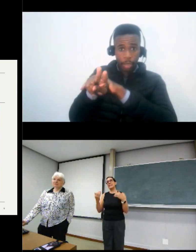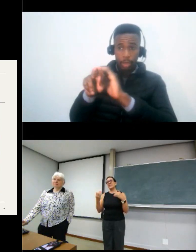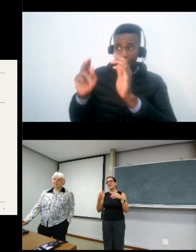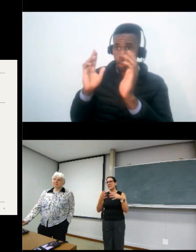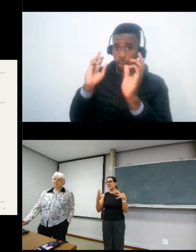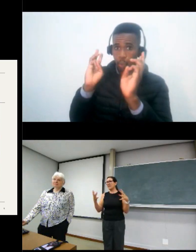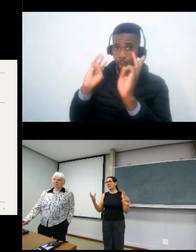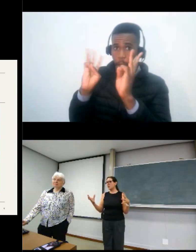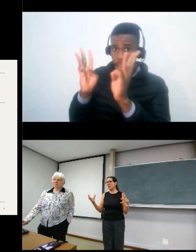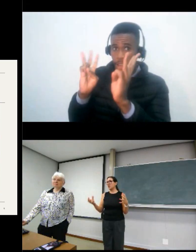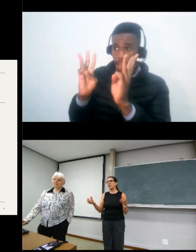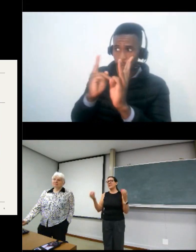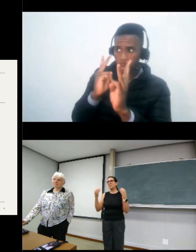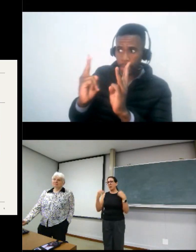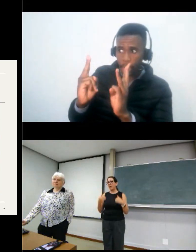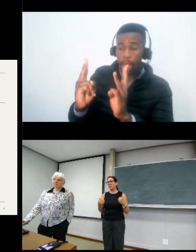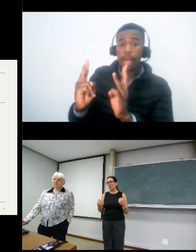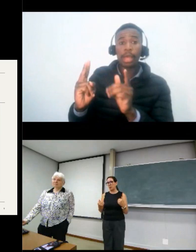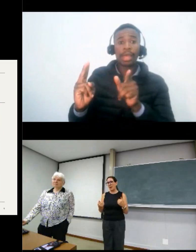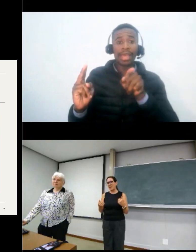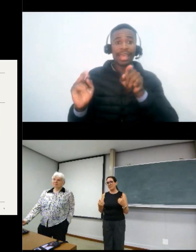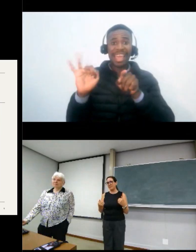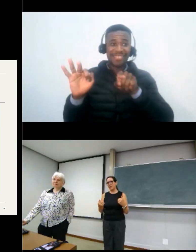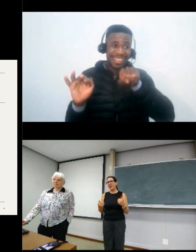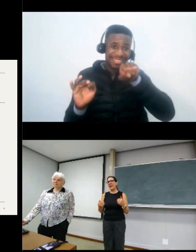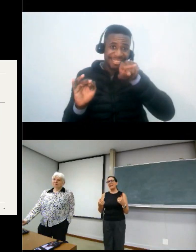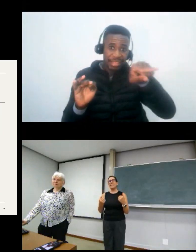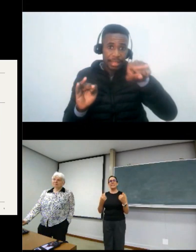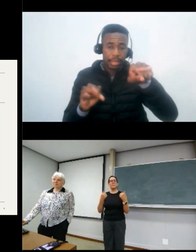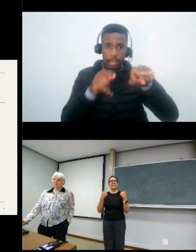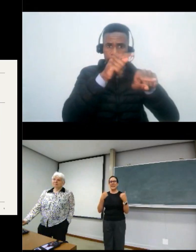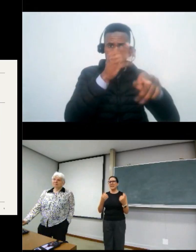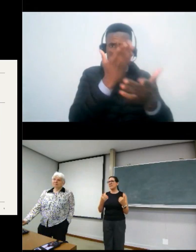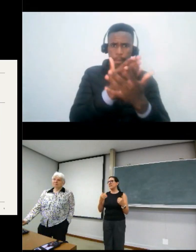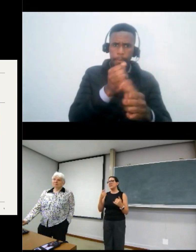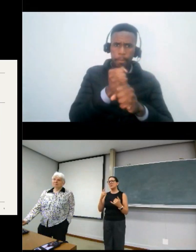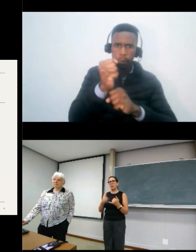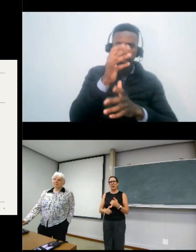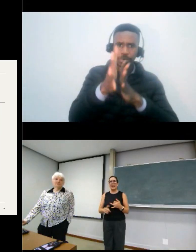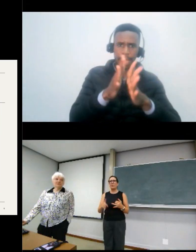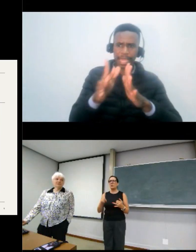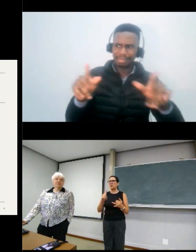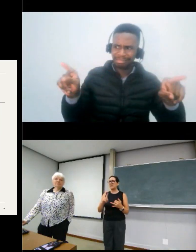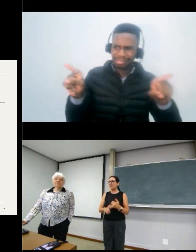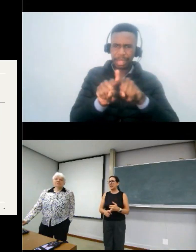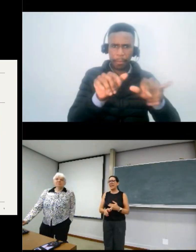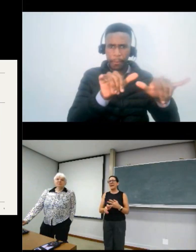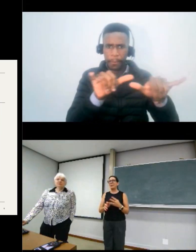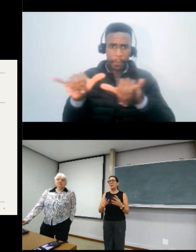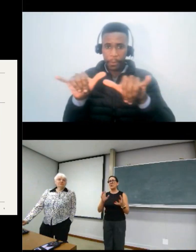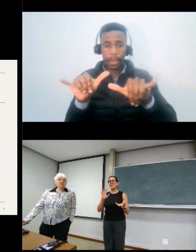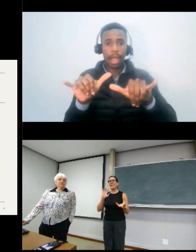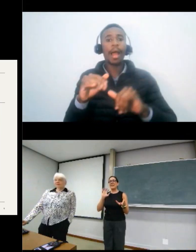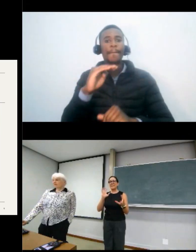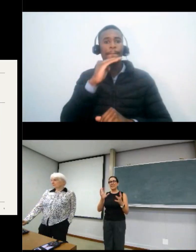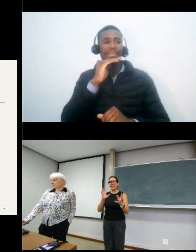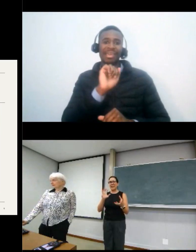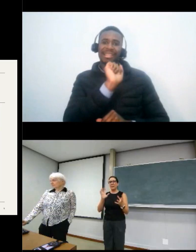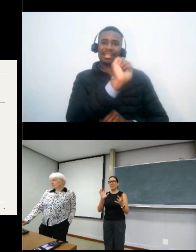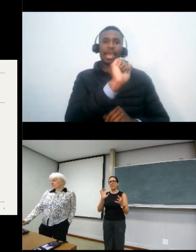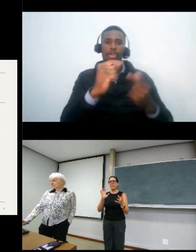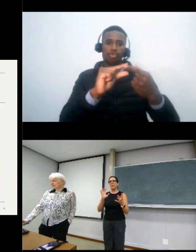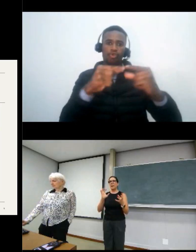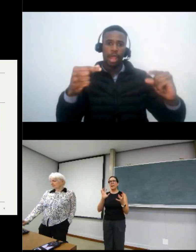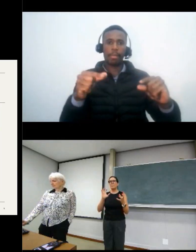that sentence, that structure is part of your grammar. And this has been tested in spoken languages, in sign languages, that